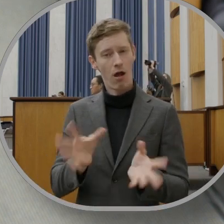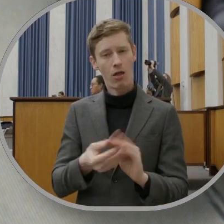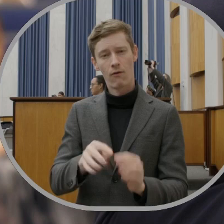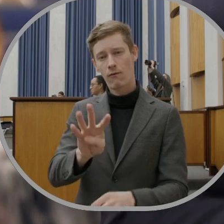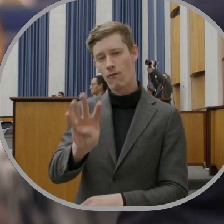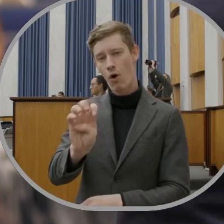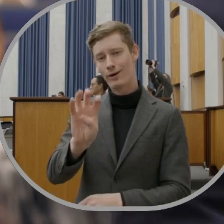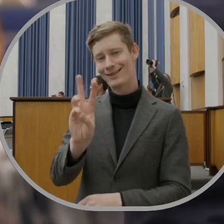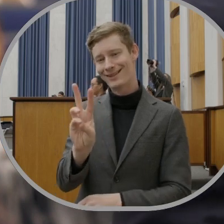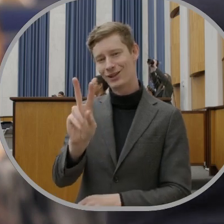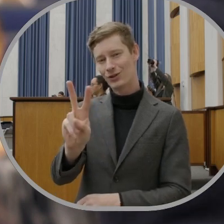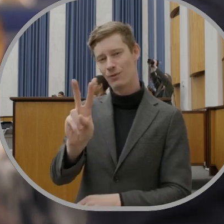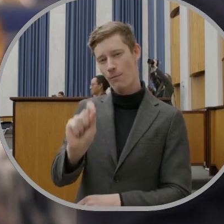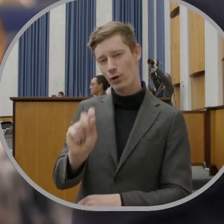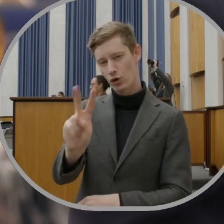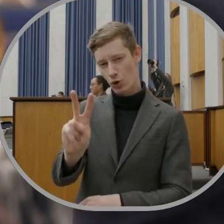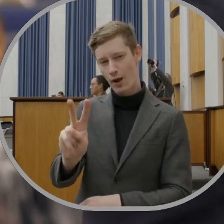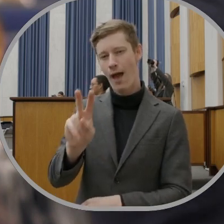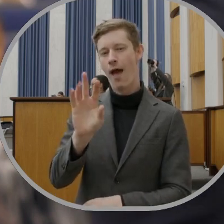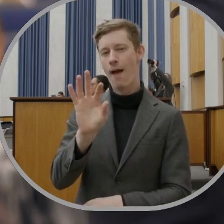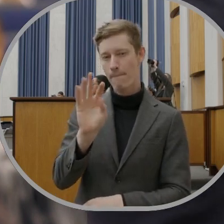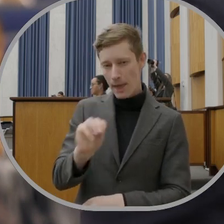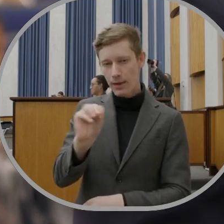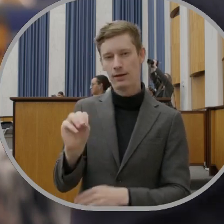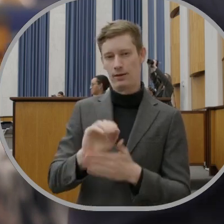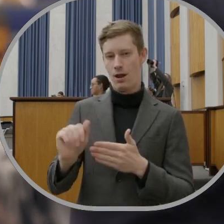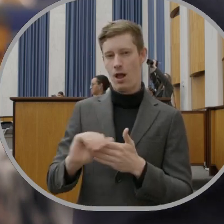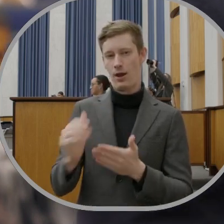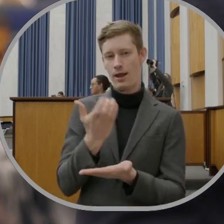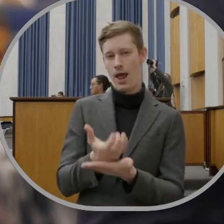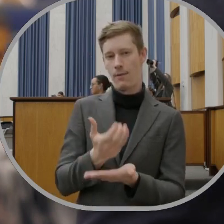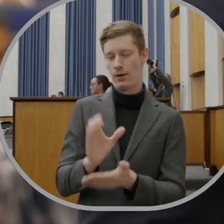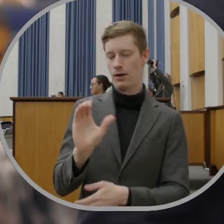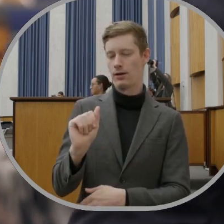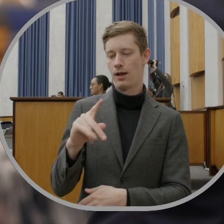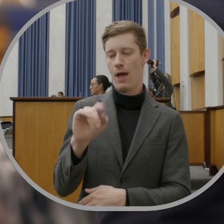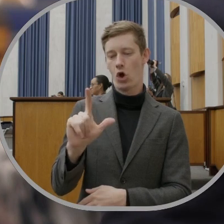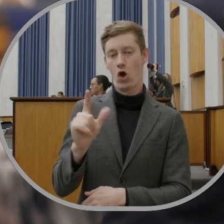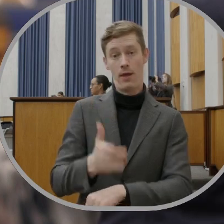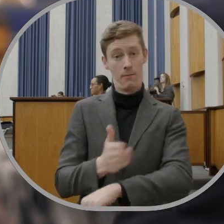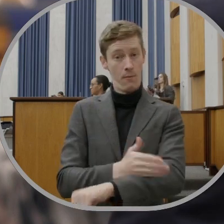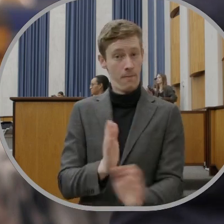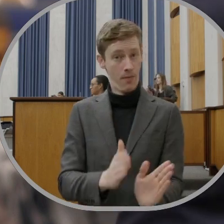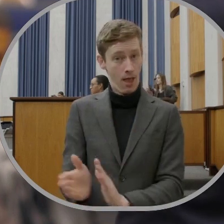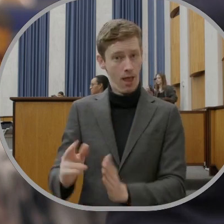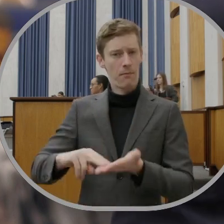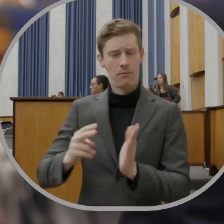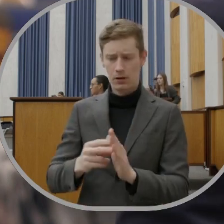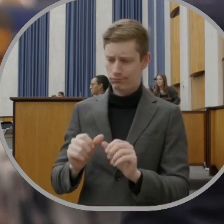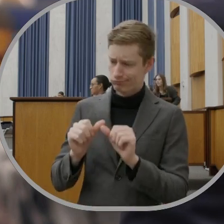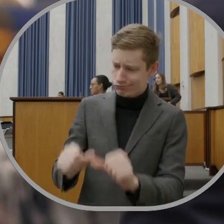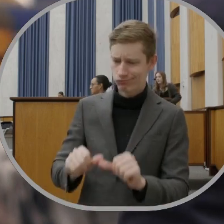$460.2 million FY25 capital improvement plan allow us to continue to make